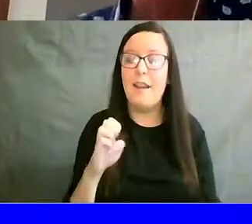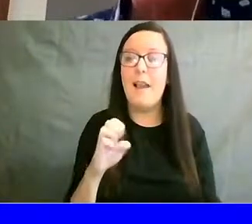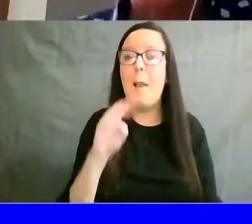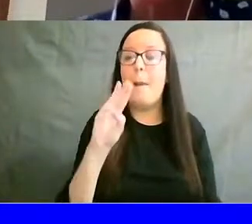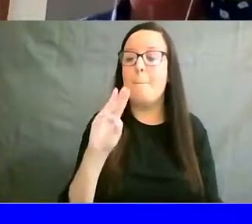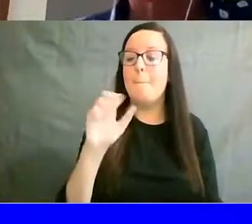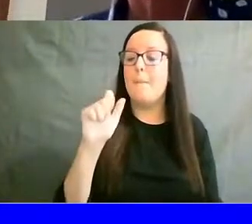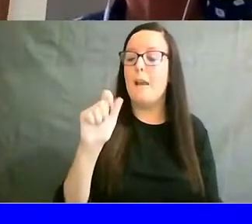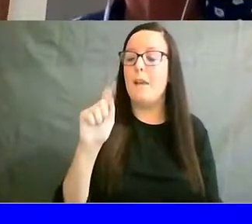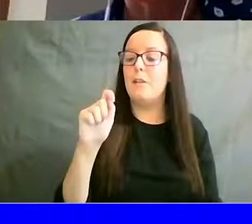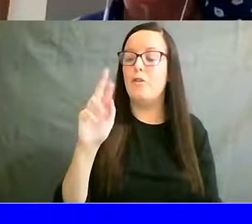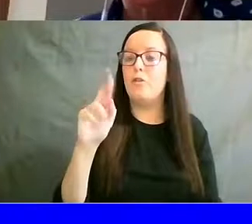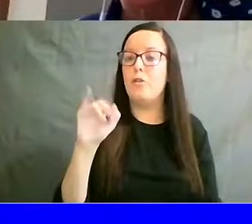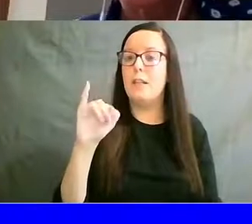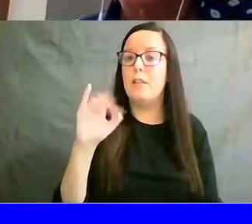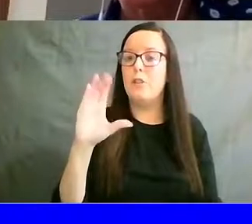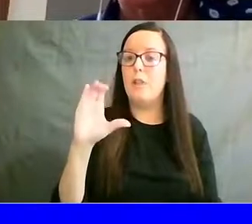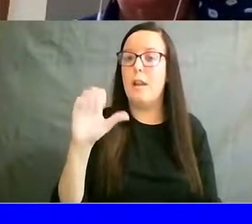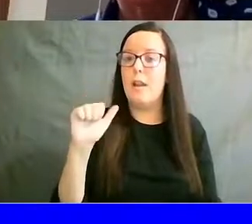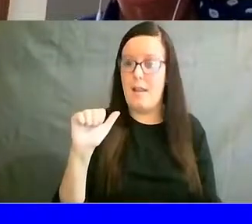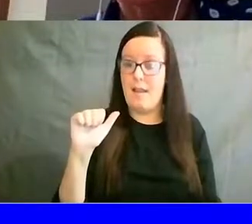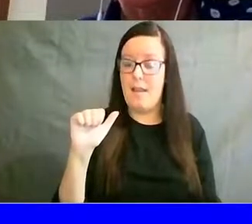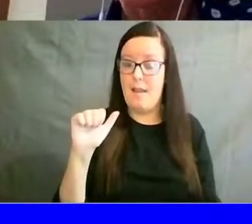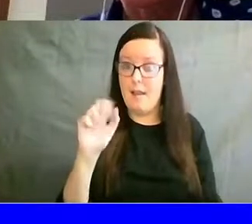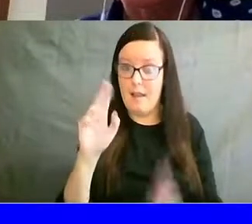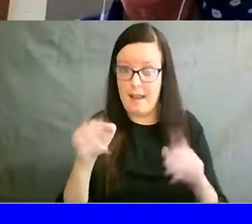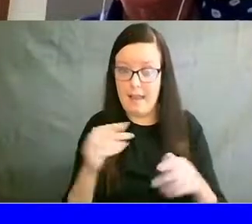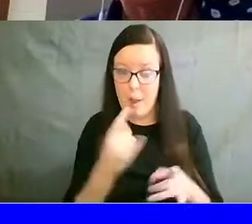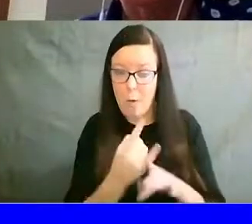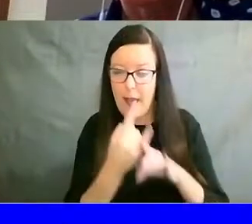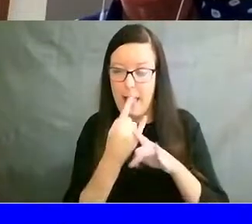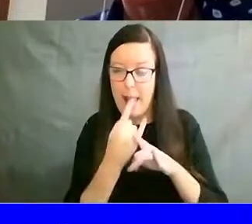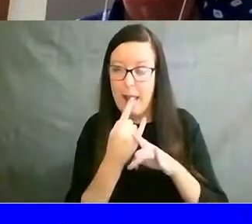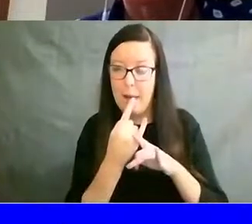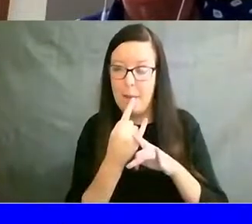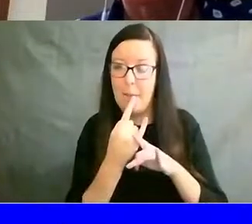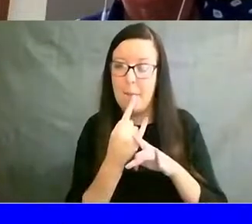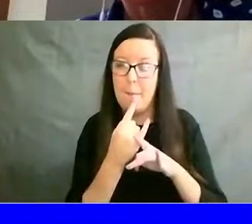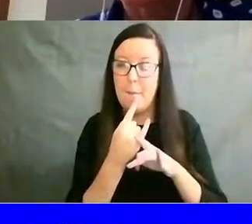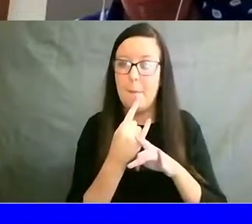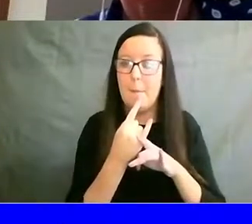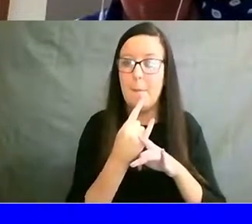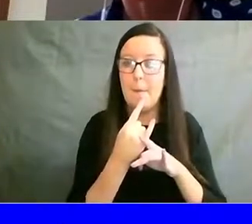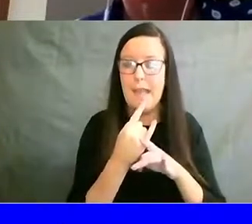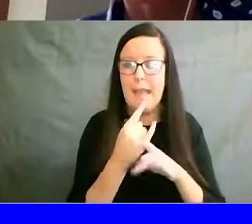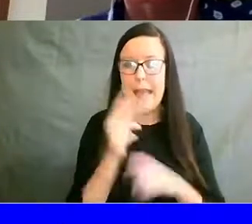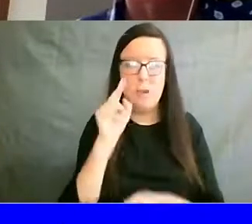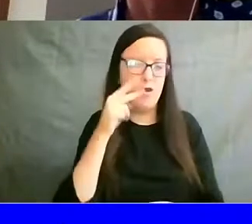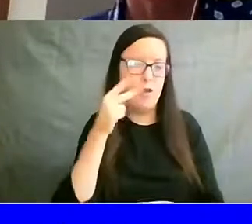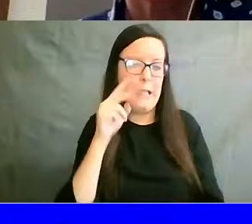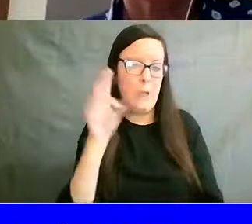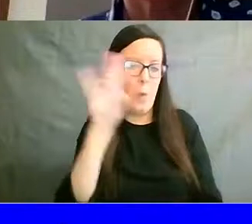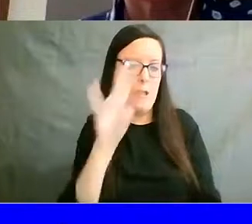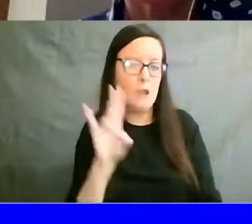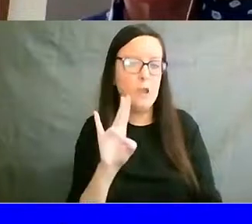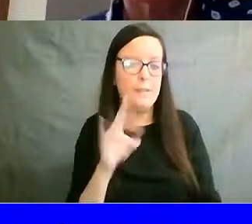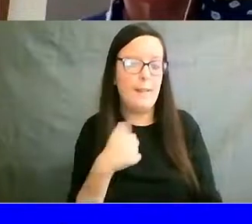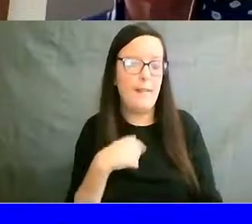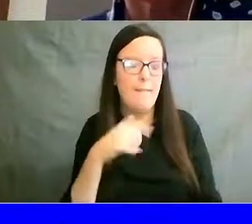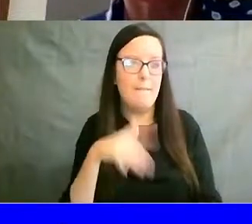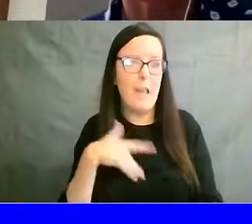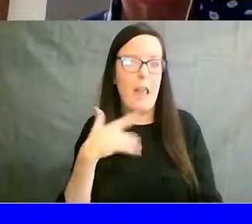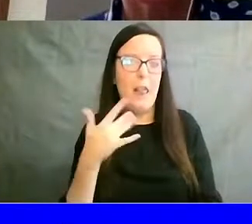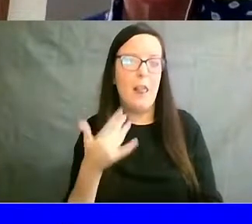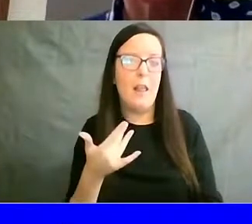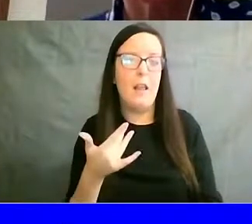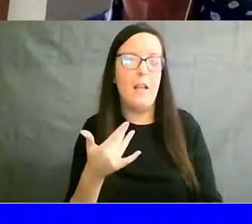Patricia, perhaps you could help on this, and there's it's a tricky question, I think. So Jackie